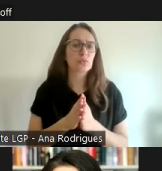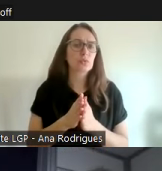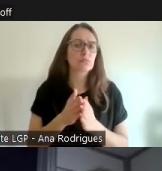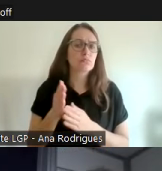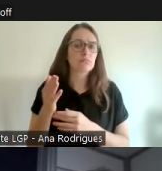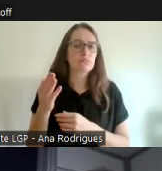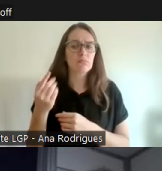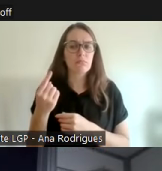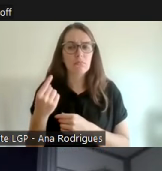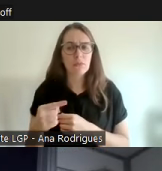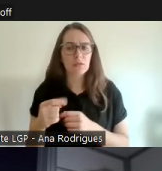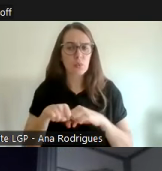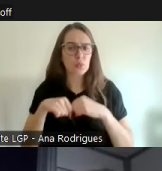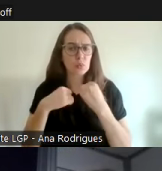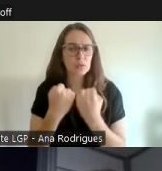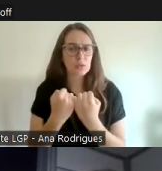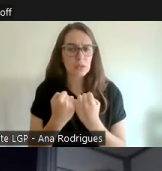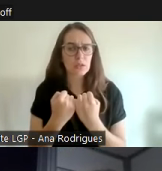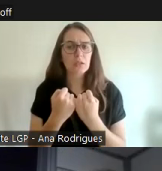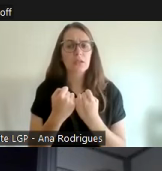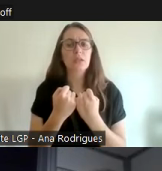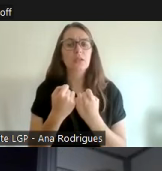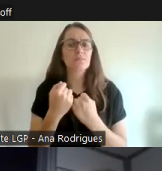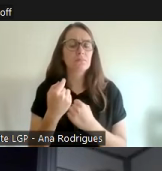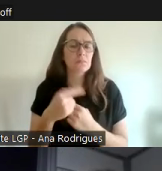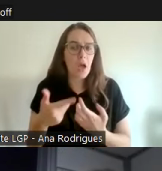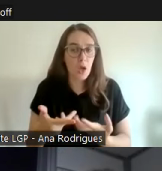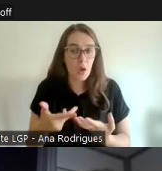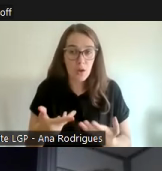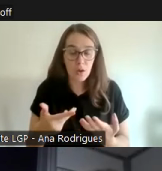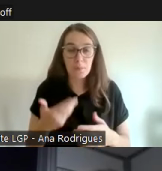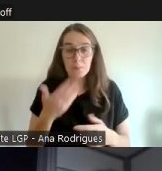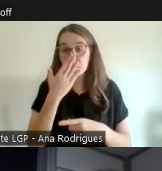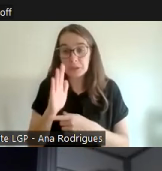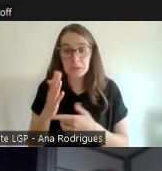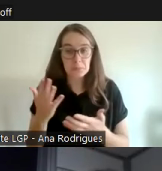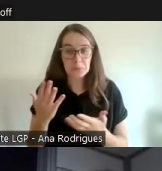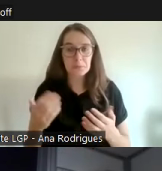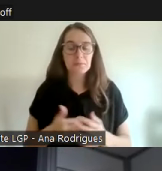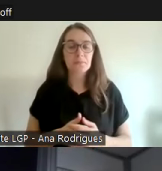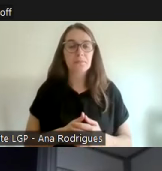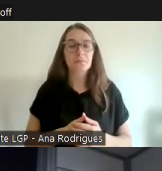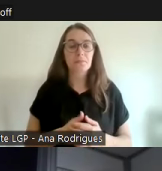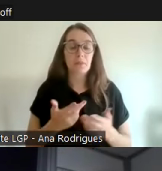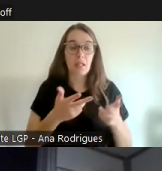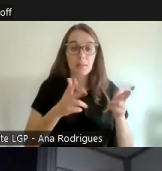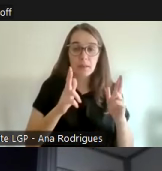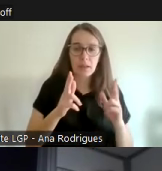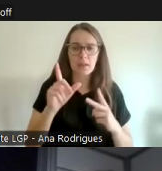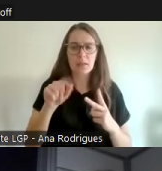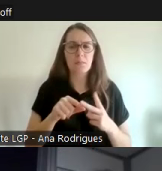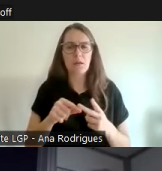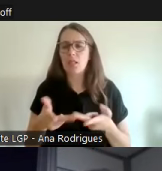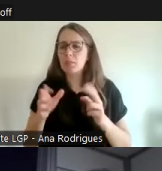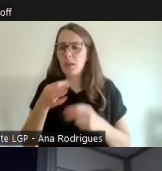us the society we are now. And like, for example, freedom in terms of freedom of